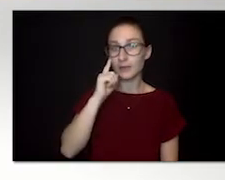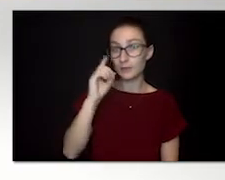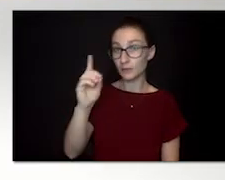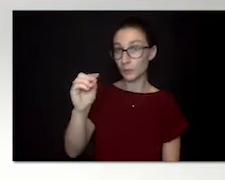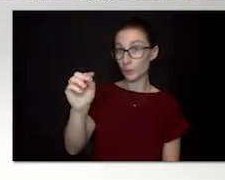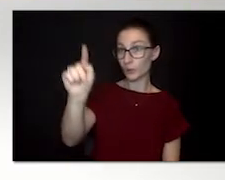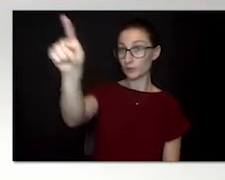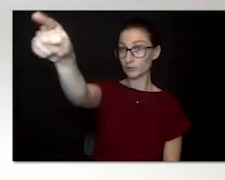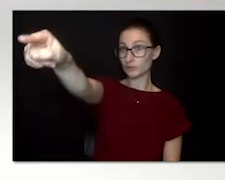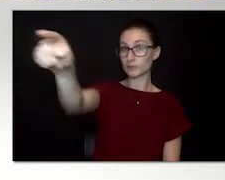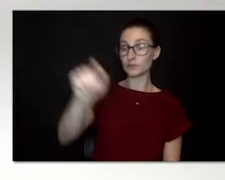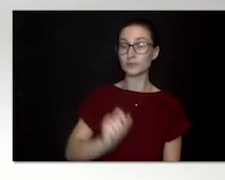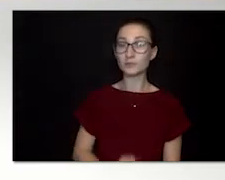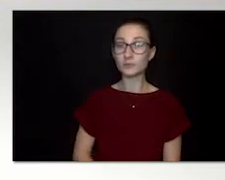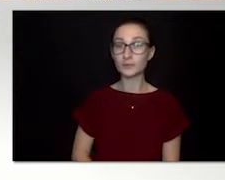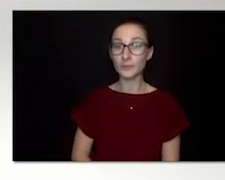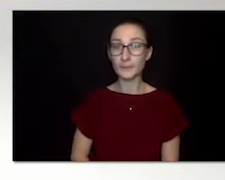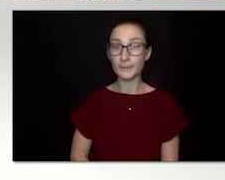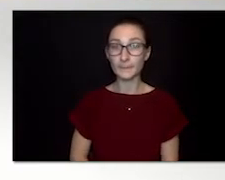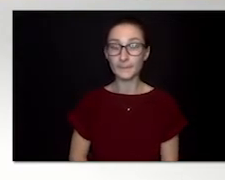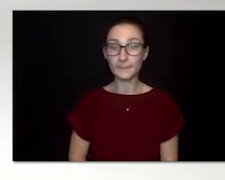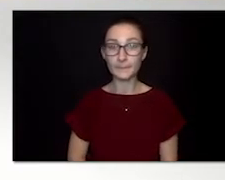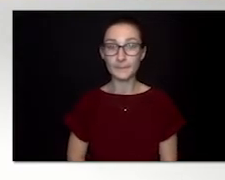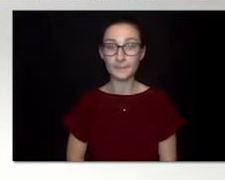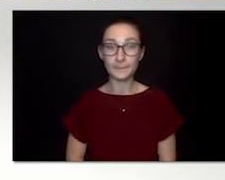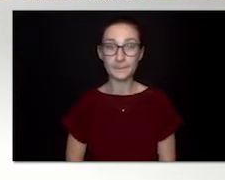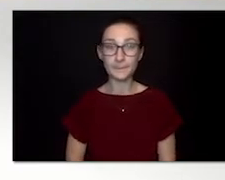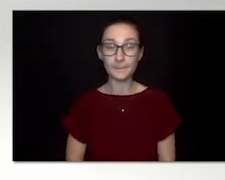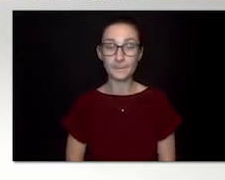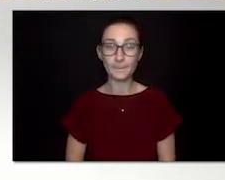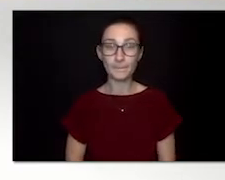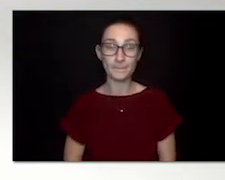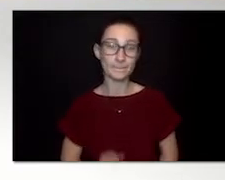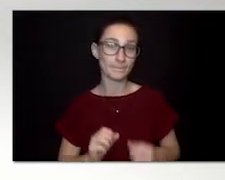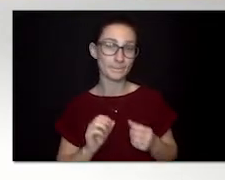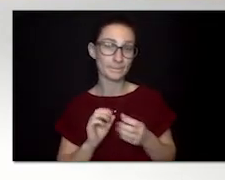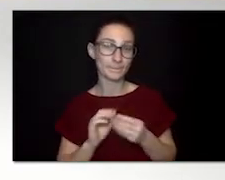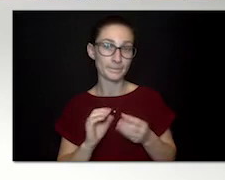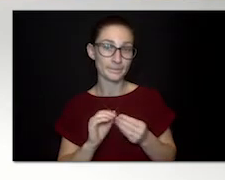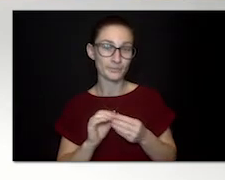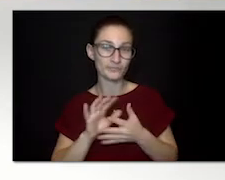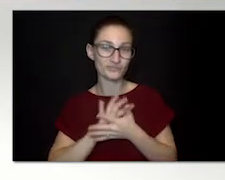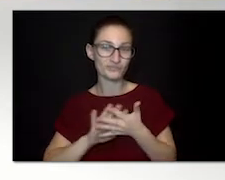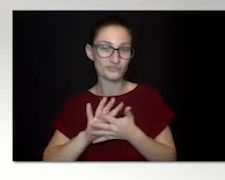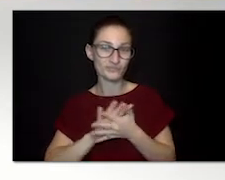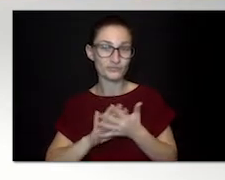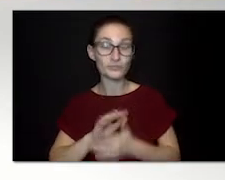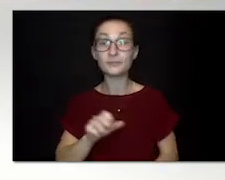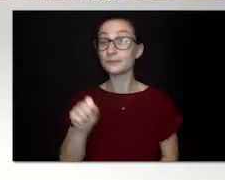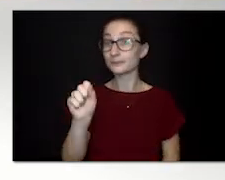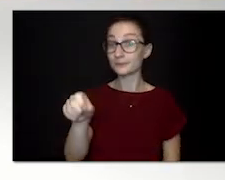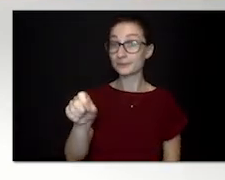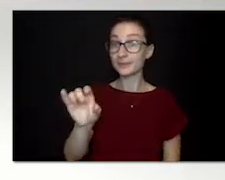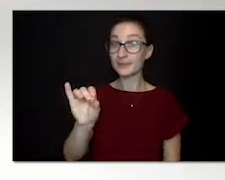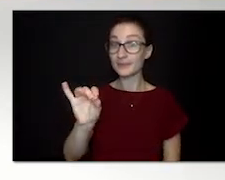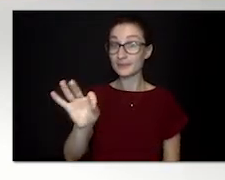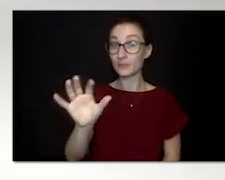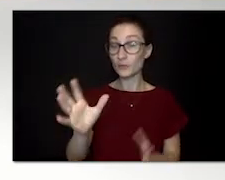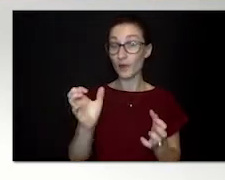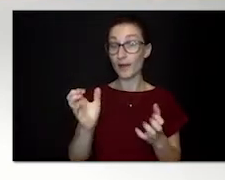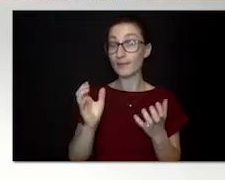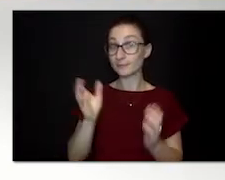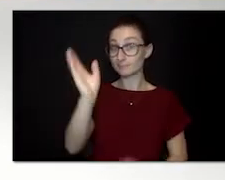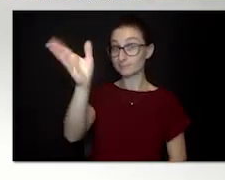Okay, I think we have one way in the back. Thank you. Will the PowerPoint be available, or do we have to write it out? Yes, if you would like